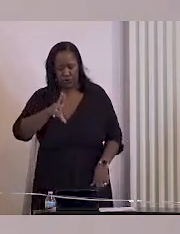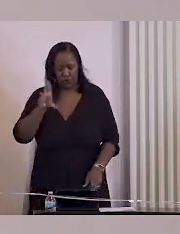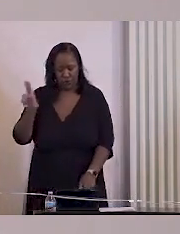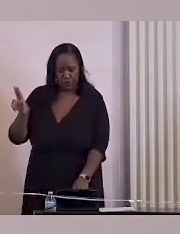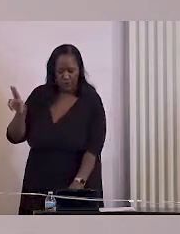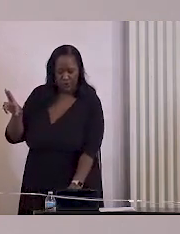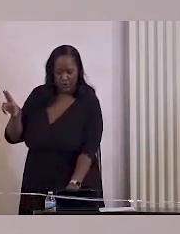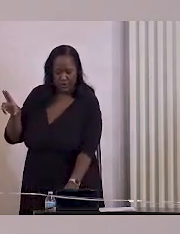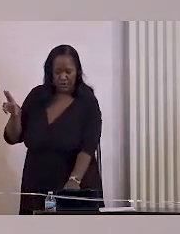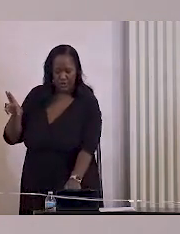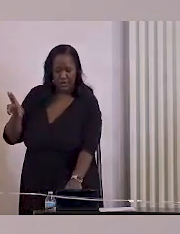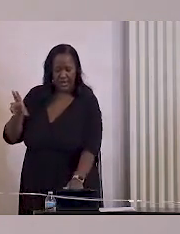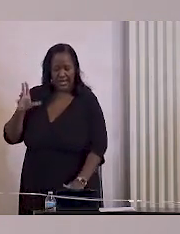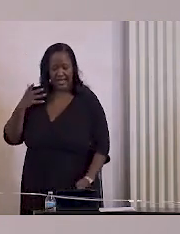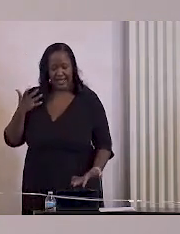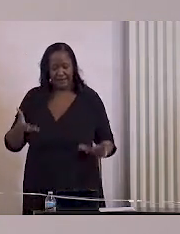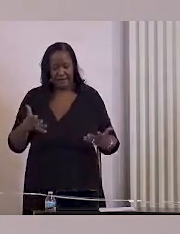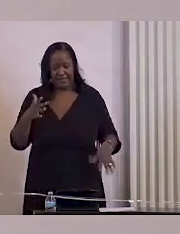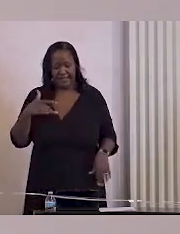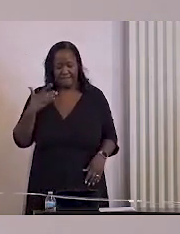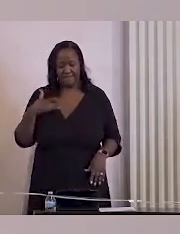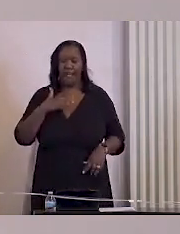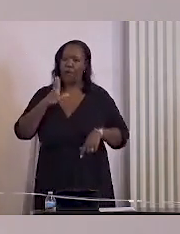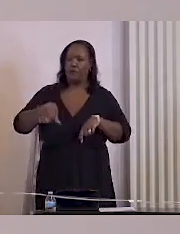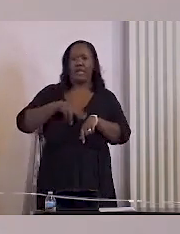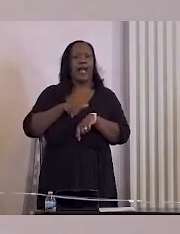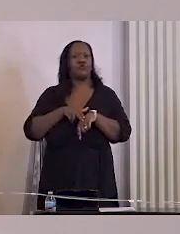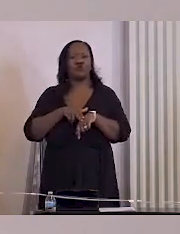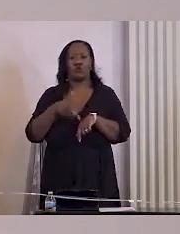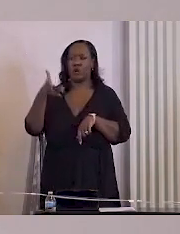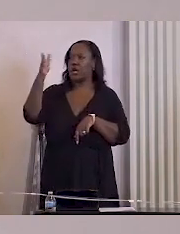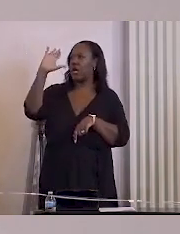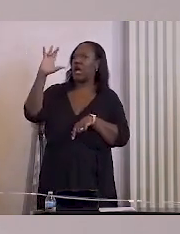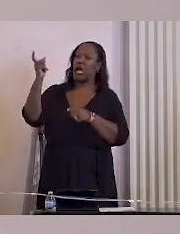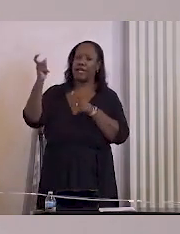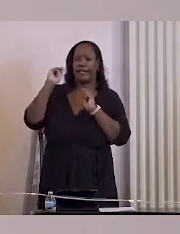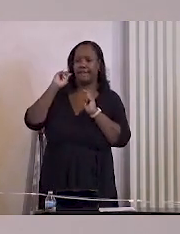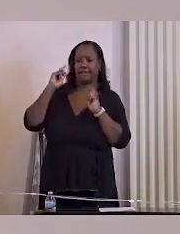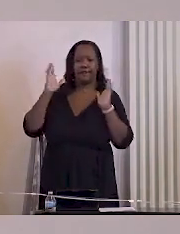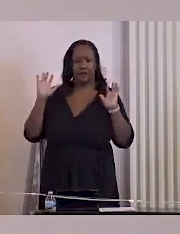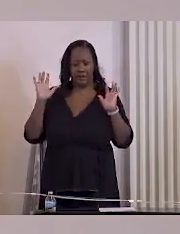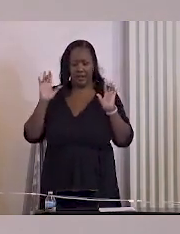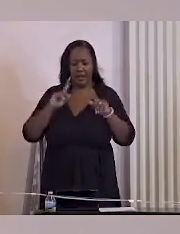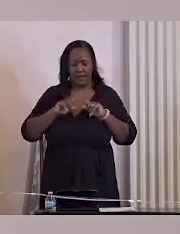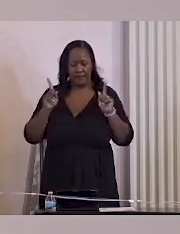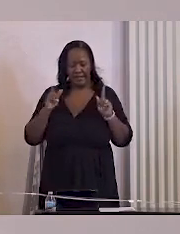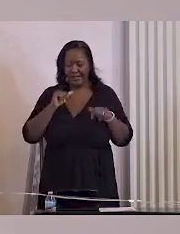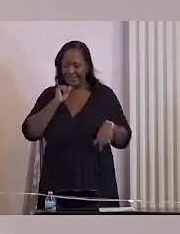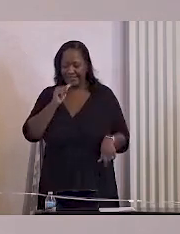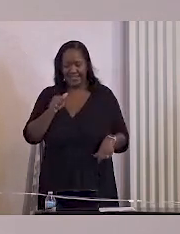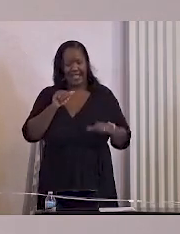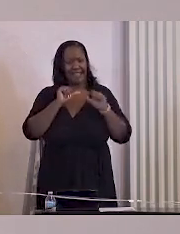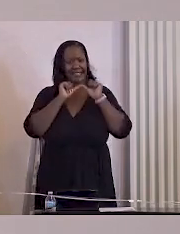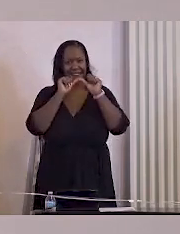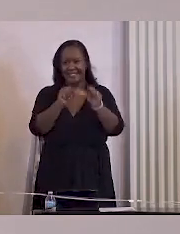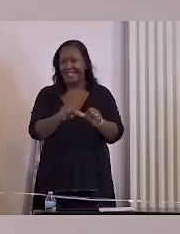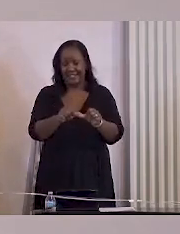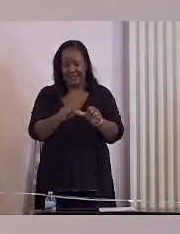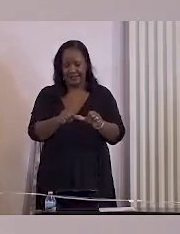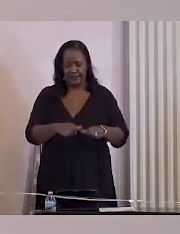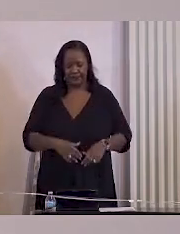Universalism, it might even have felt natural or God-given. It is not